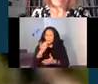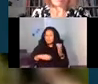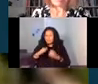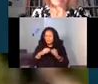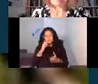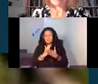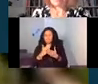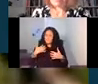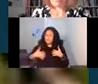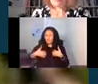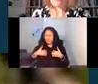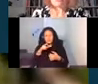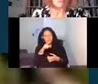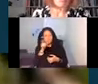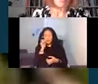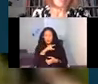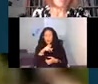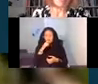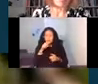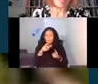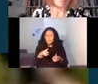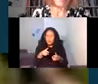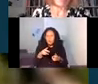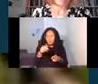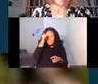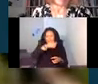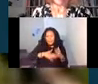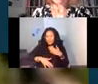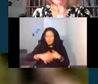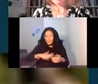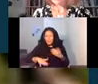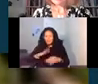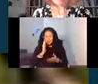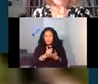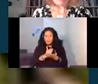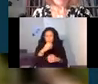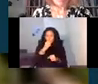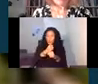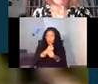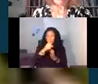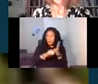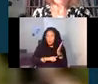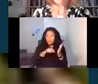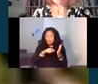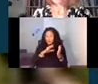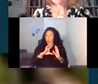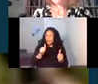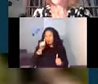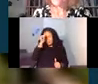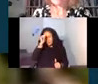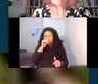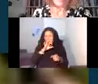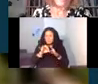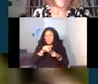increasingly interested in this unusual form of intelligent behaviour, and Guglielma Lister is well known among specialists as